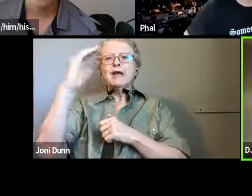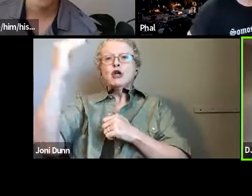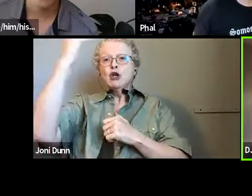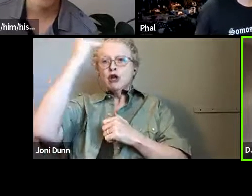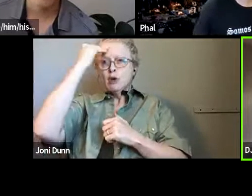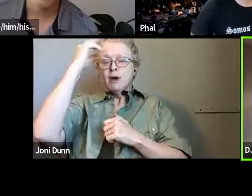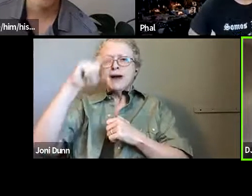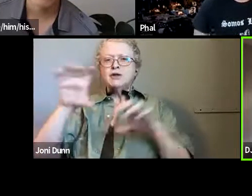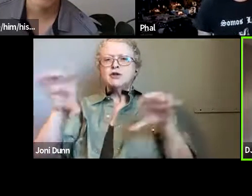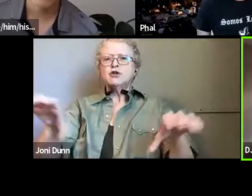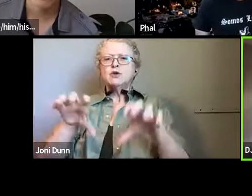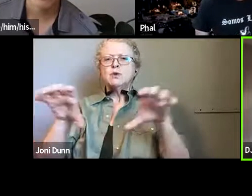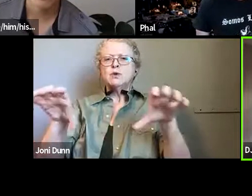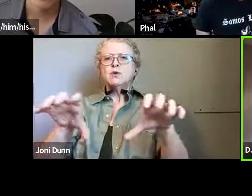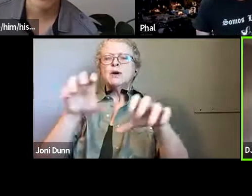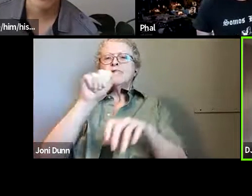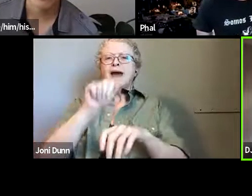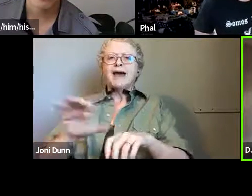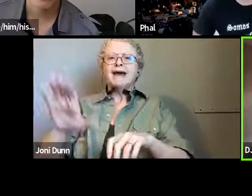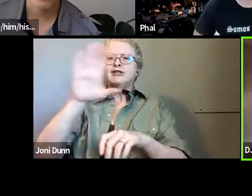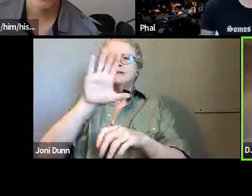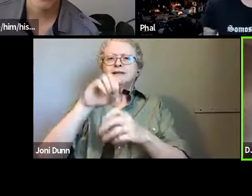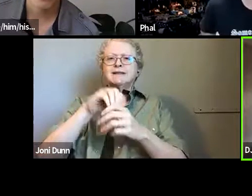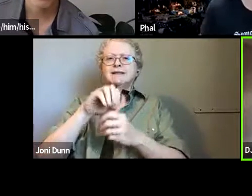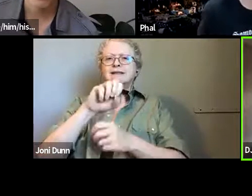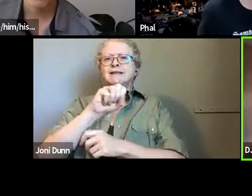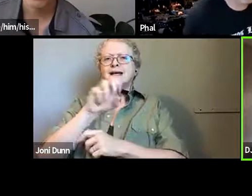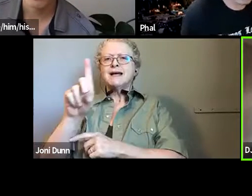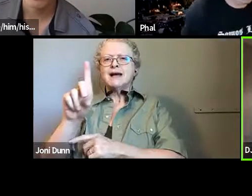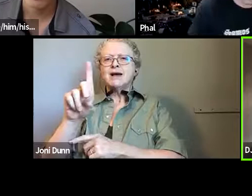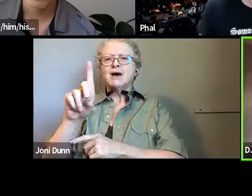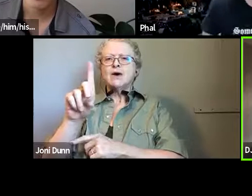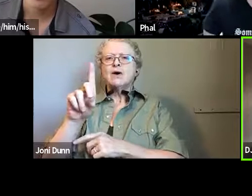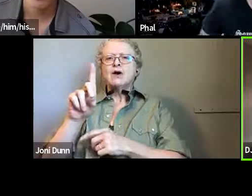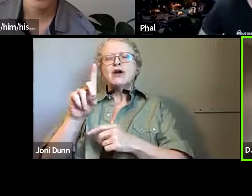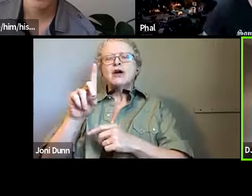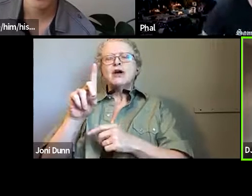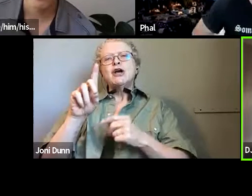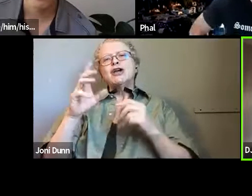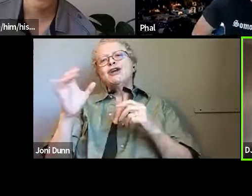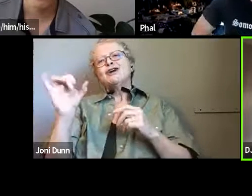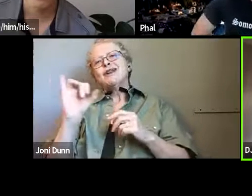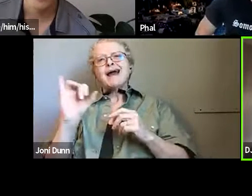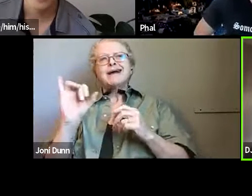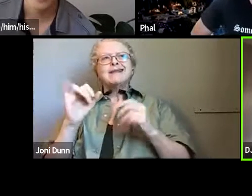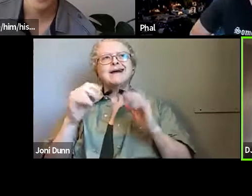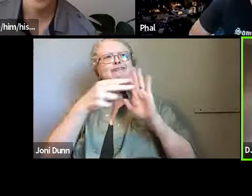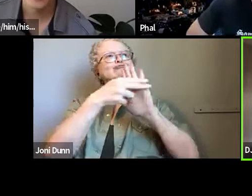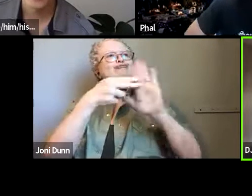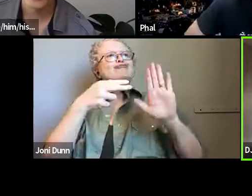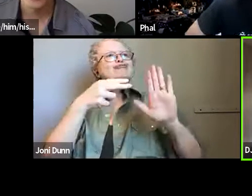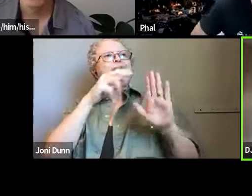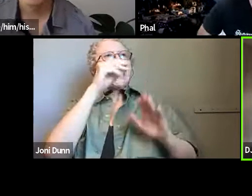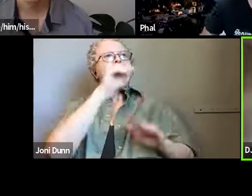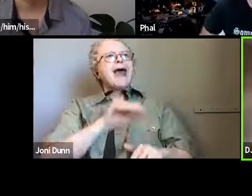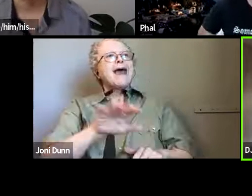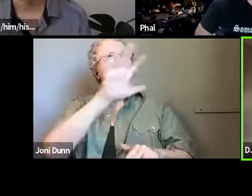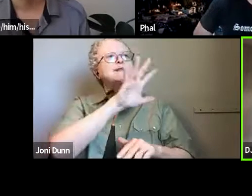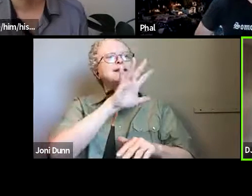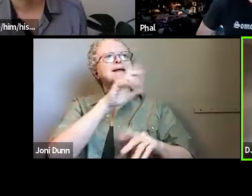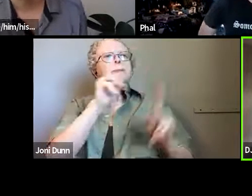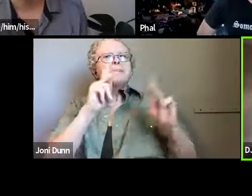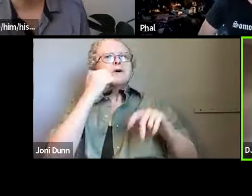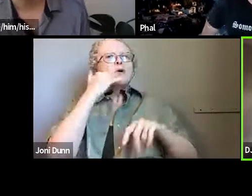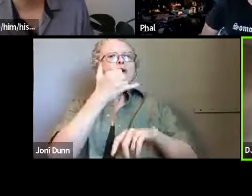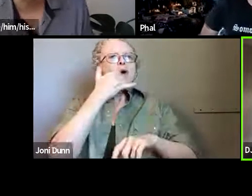Asian in San Diego, you end up being like the token Asian to get called every single time. And we knew that as an